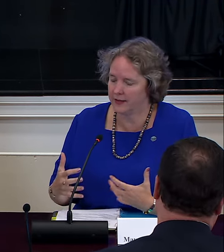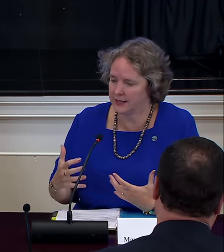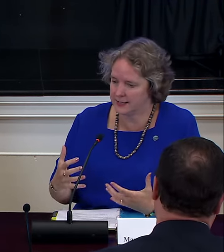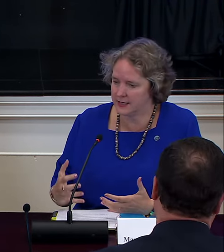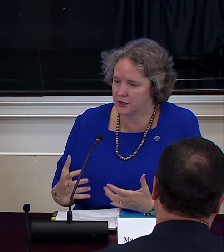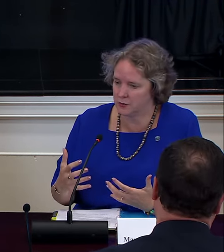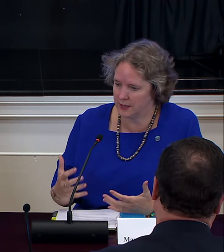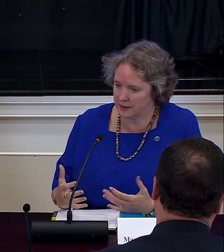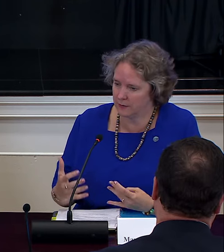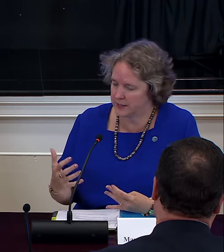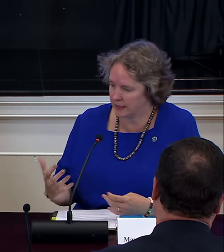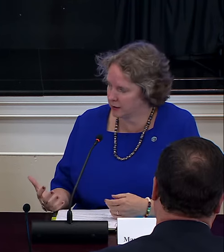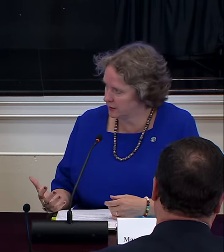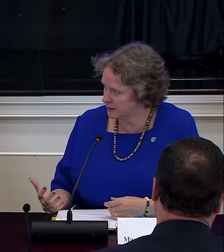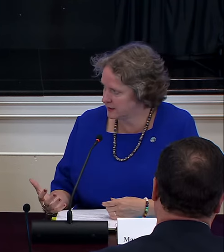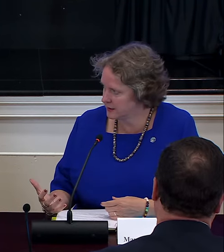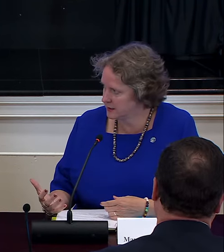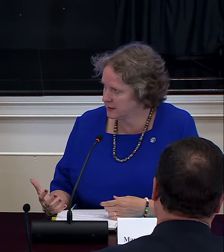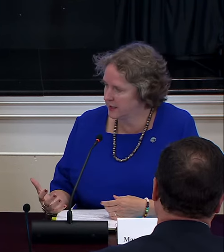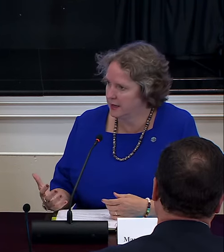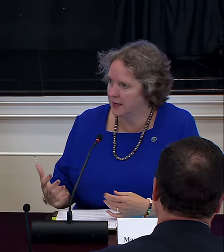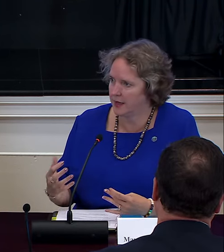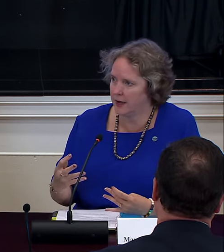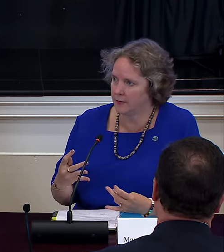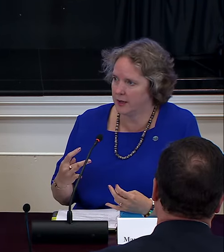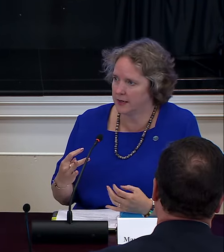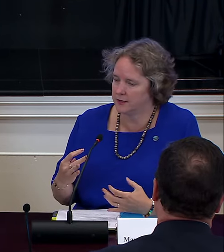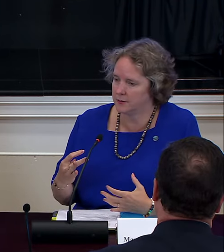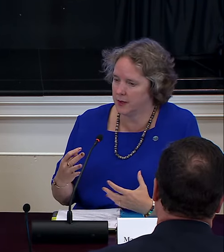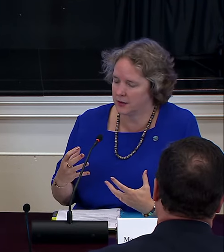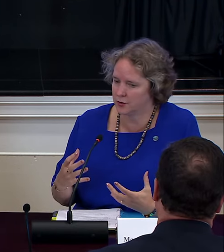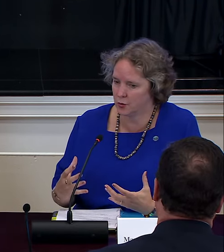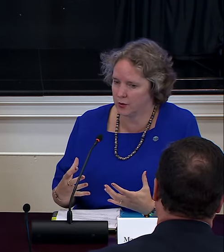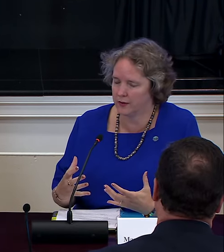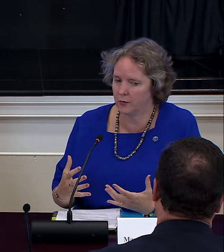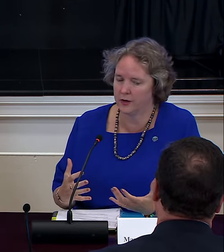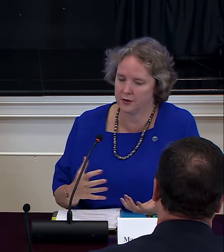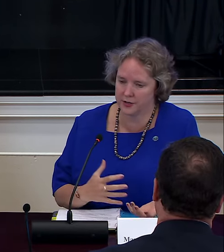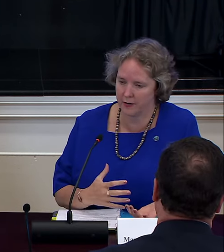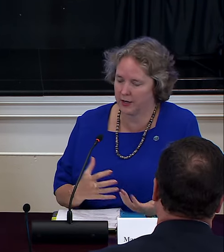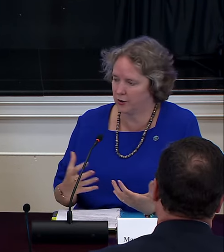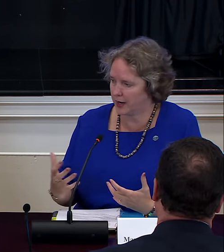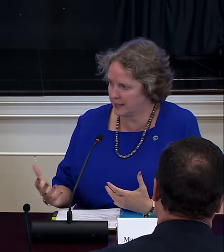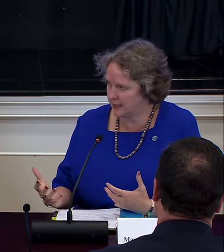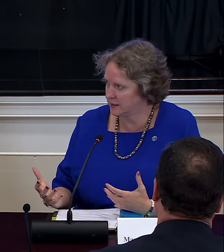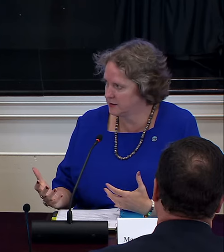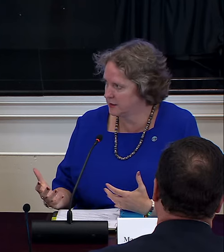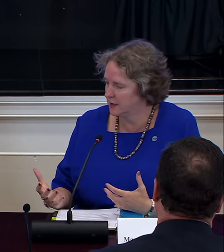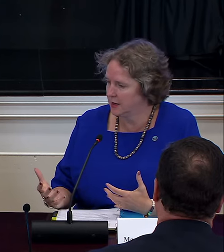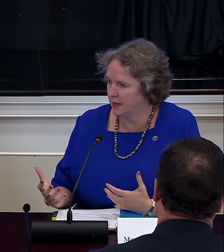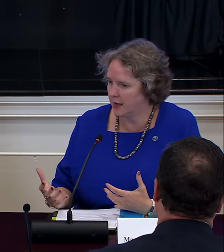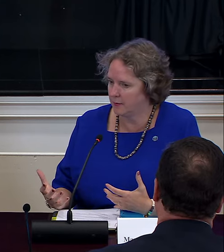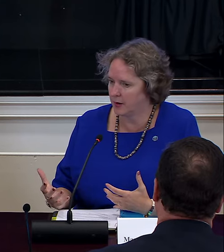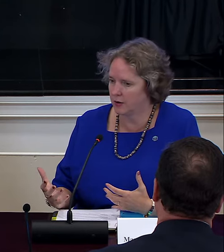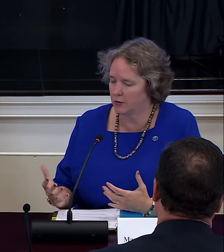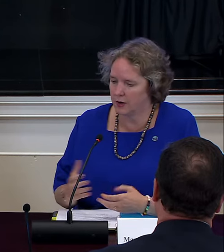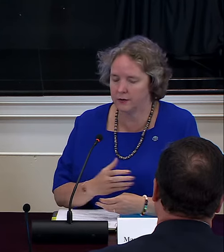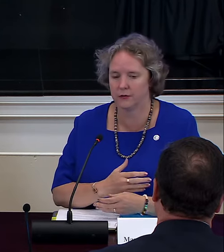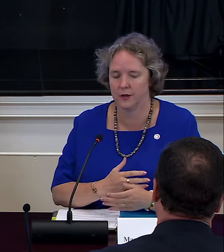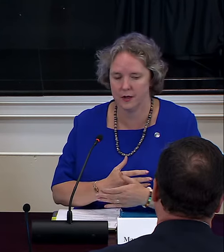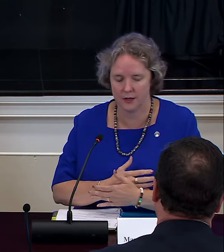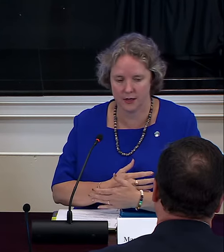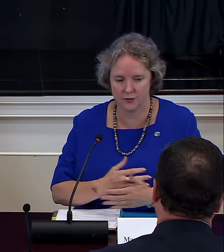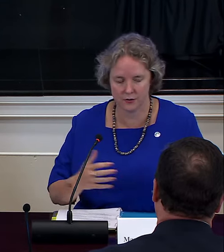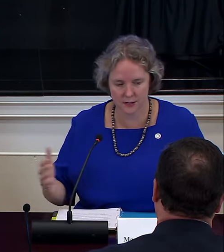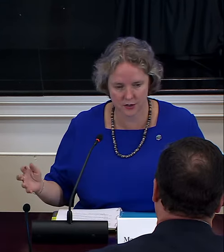availability and the continued need for technical assistance, and to make sure that we are sharing good ideas